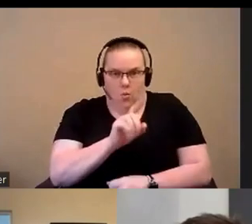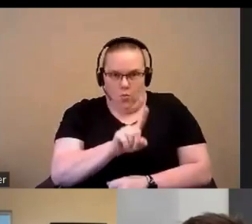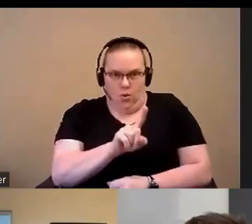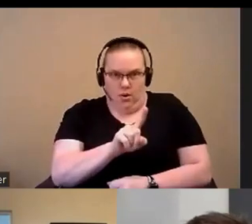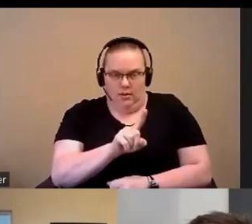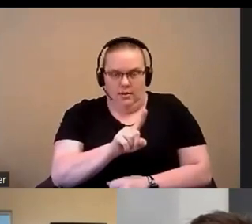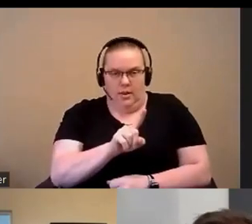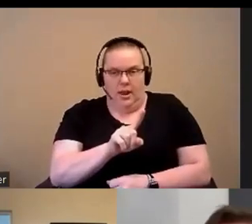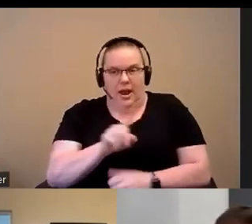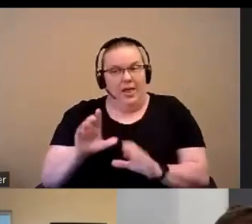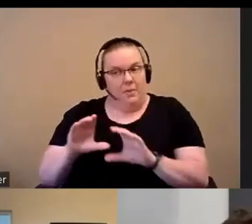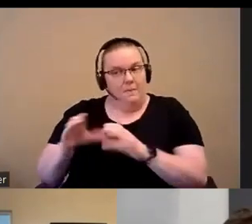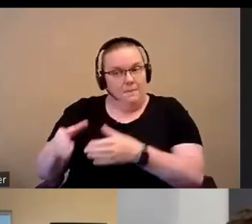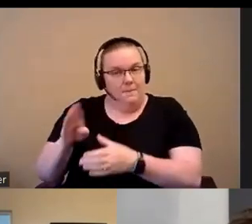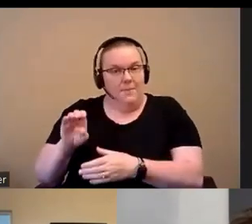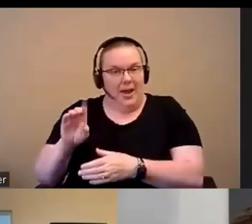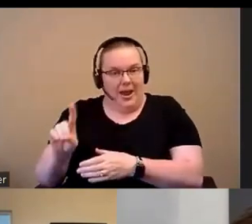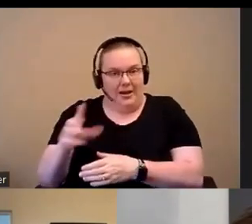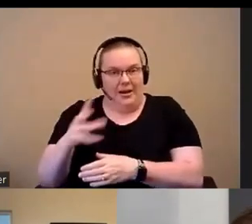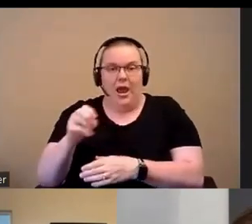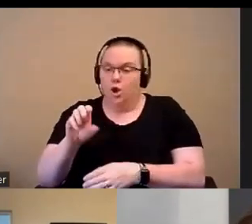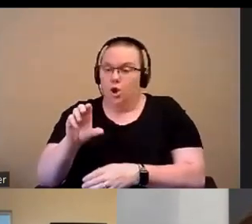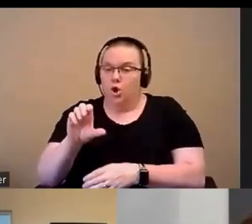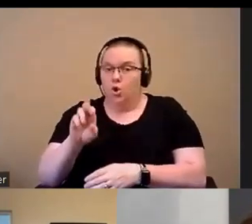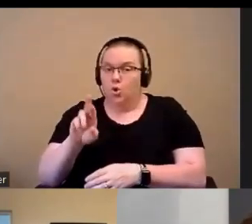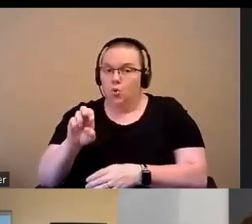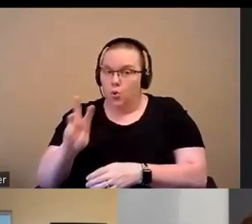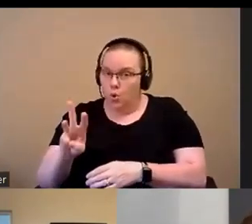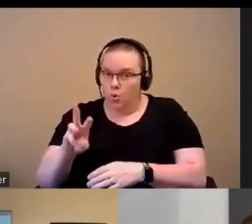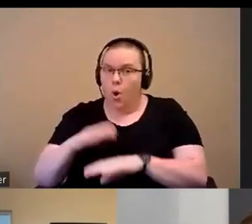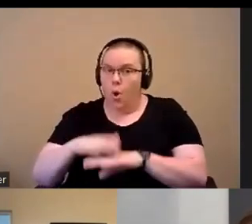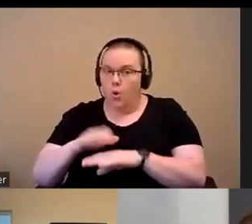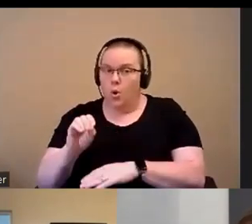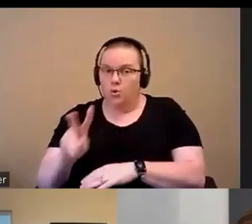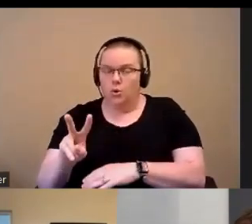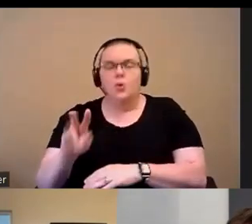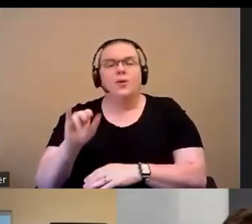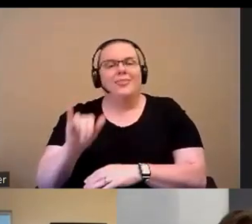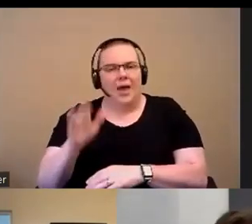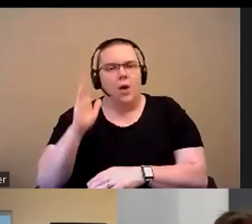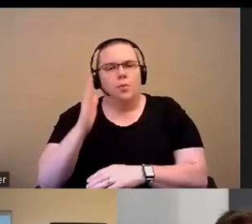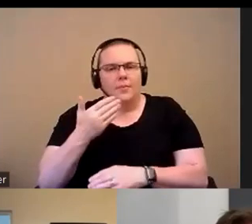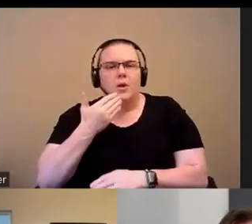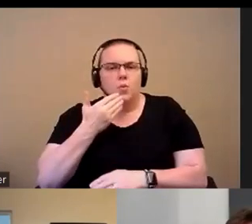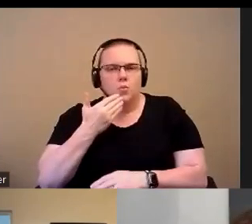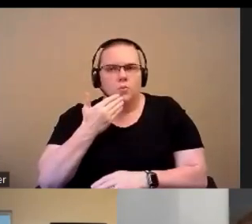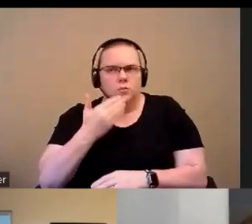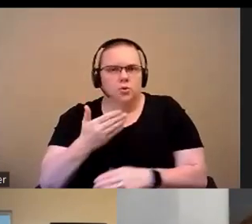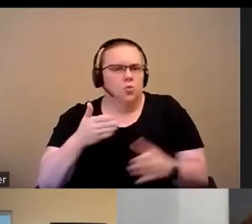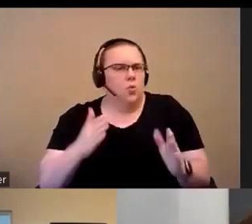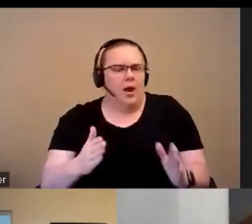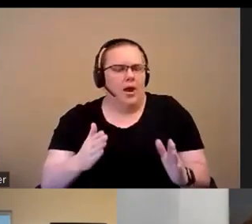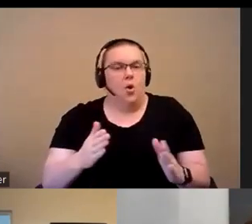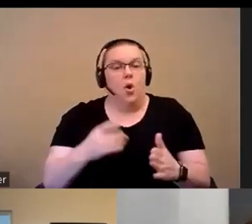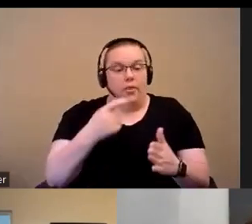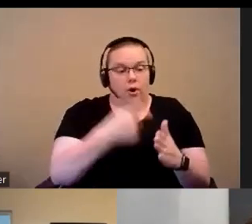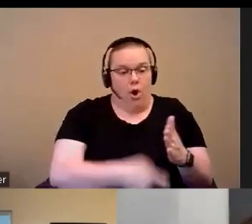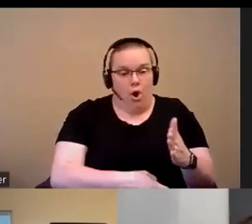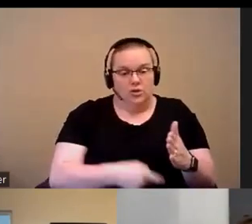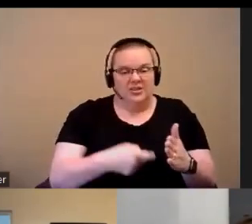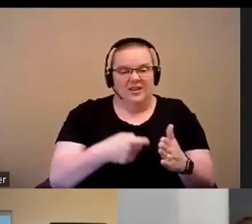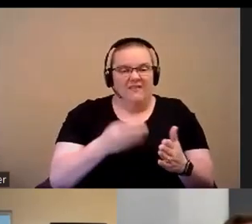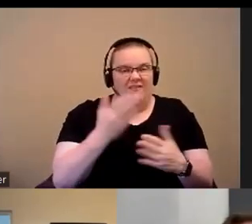get the rest of the band and crew, if you want, on the O2, then that would be a way that for the cost of filing an O1 and